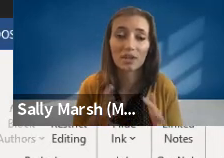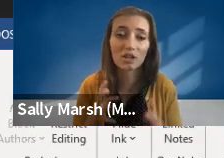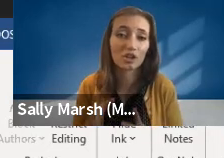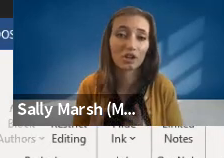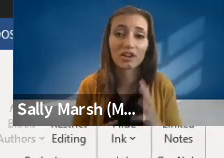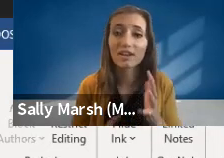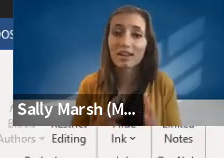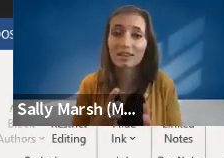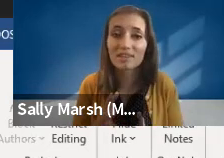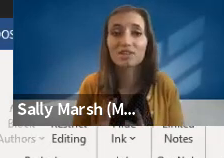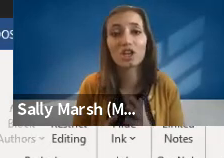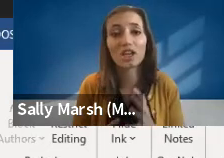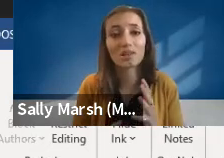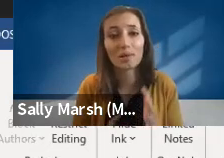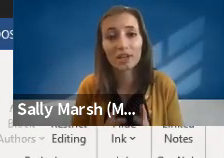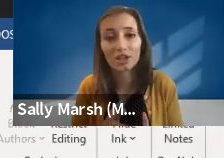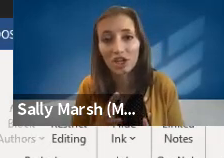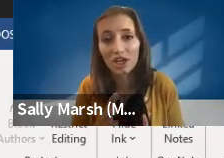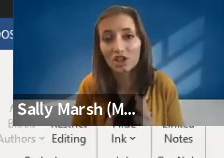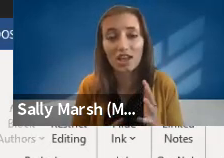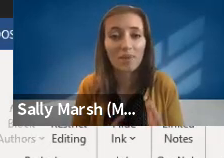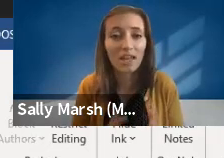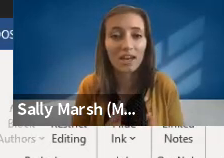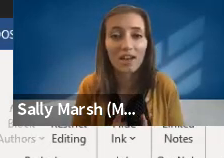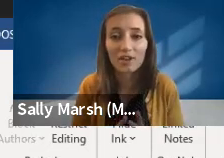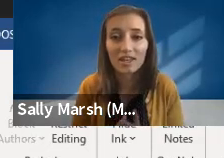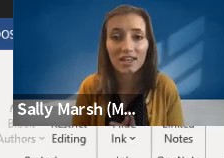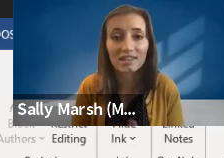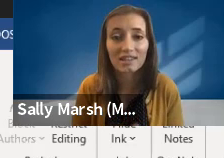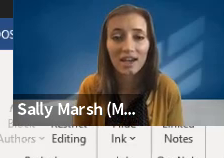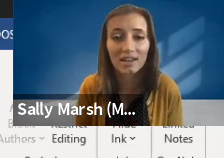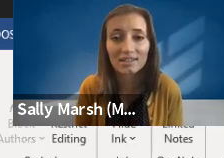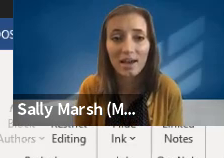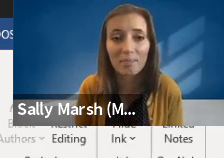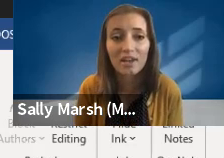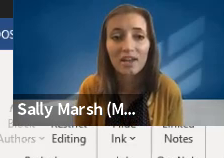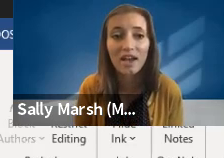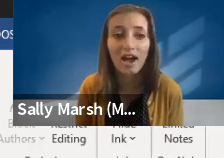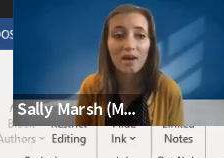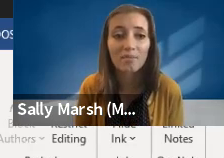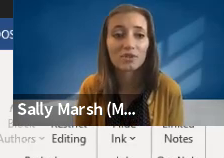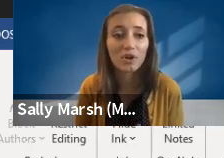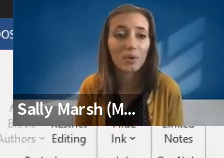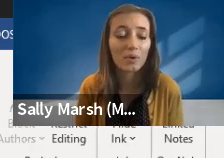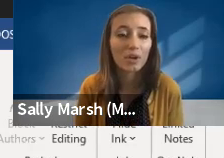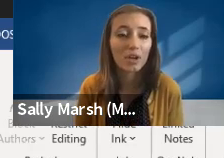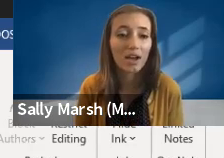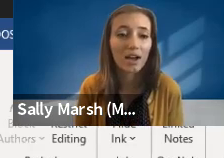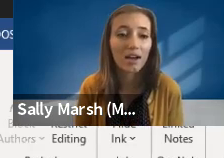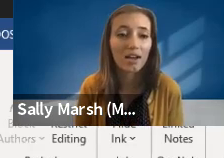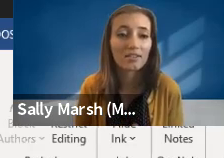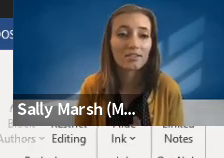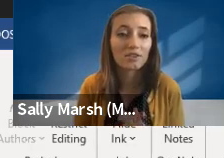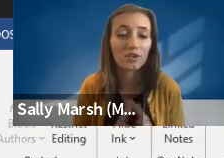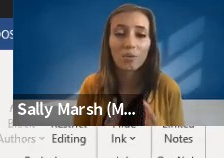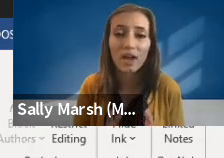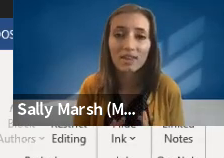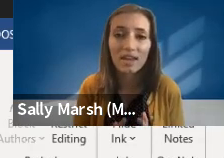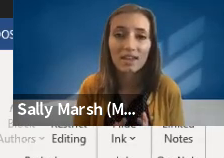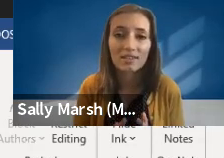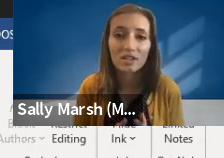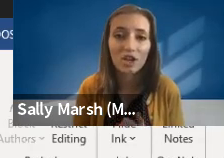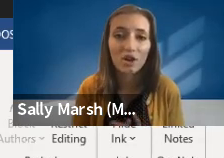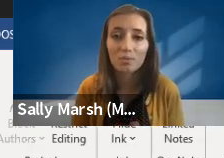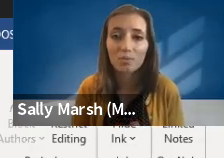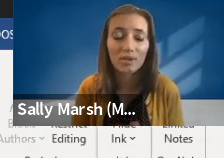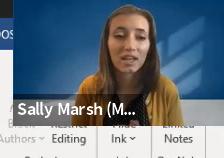communications director to make sure that the messaging and the public education campaign and everything is in lockstep. So the